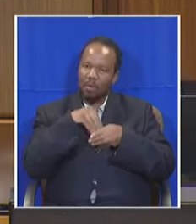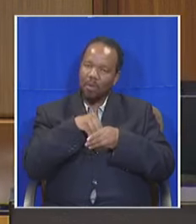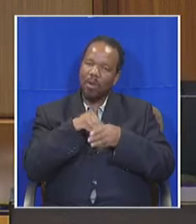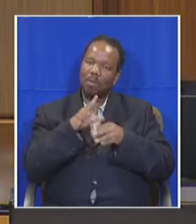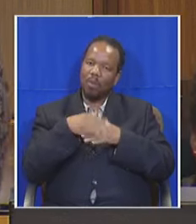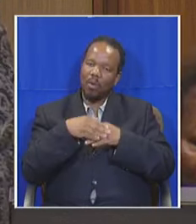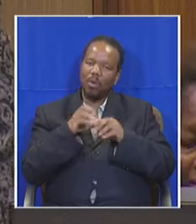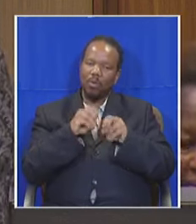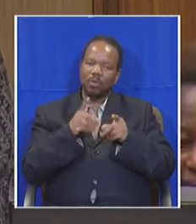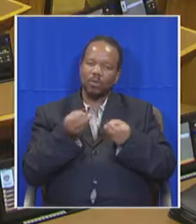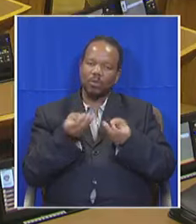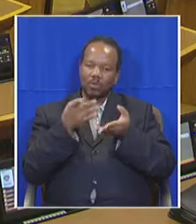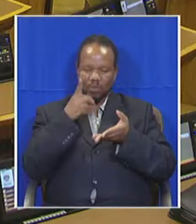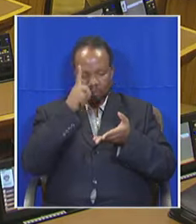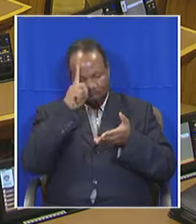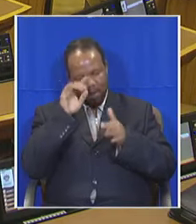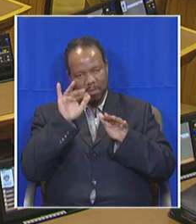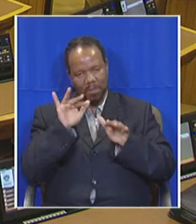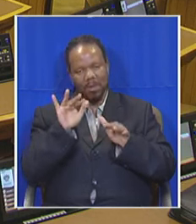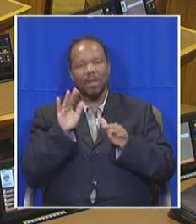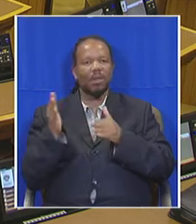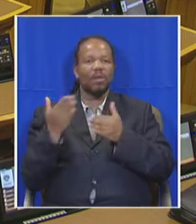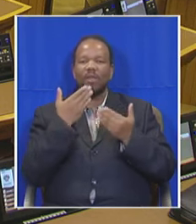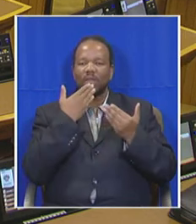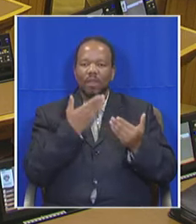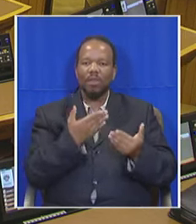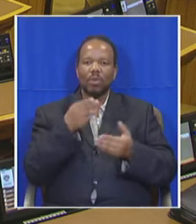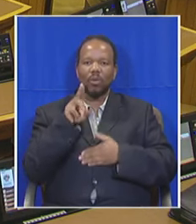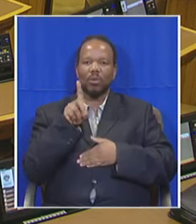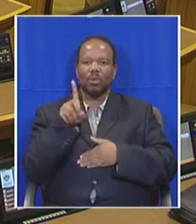opportunities. Thank you. Thank you. UDM.